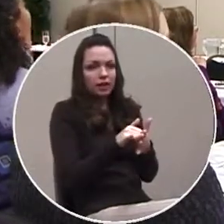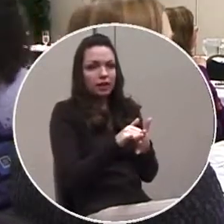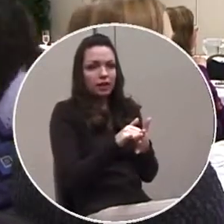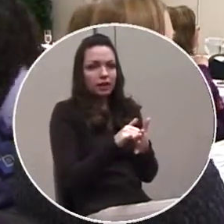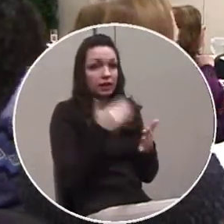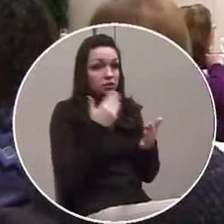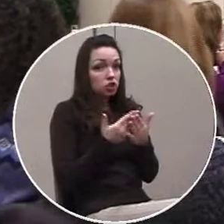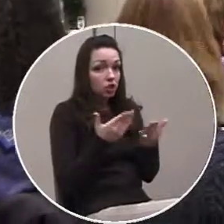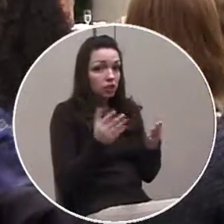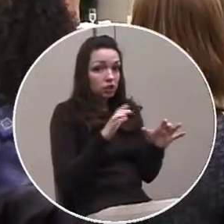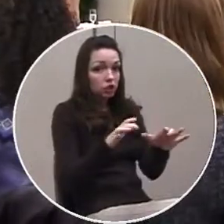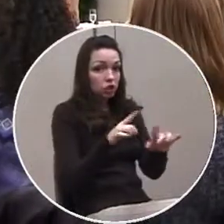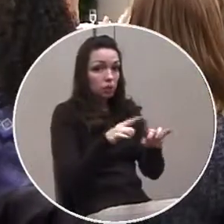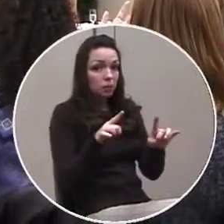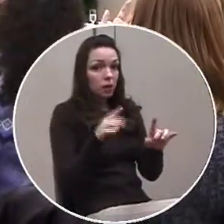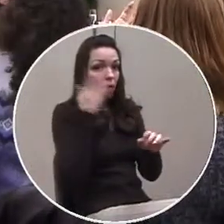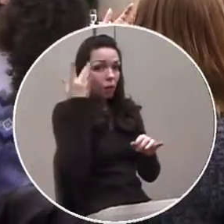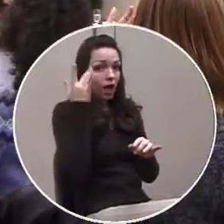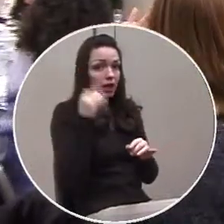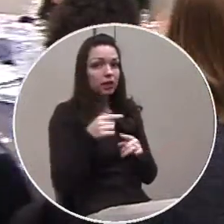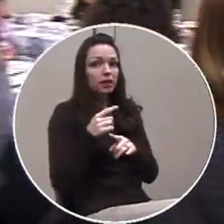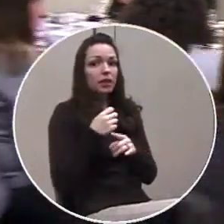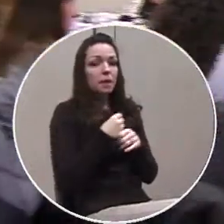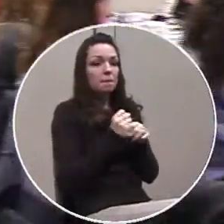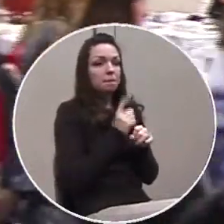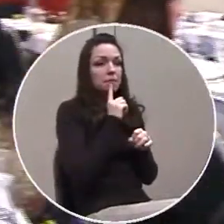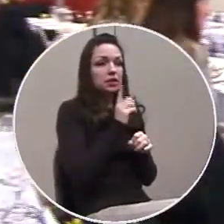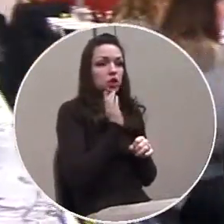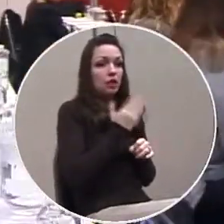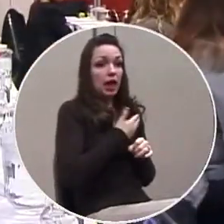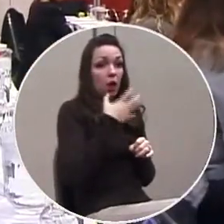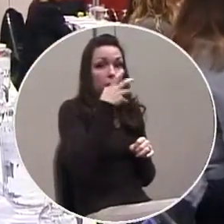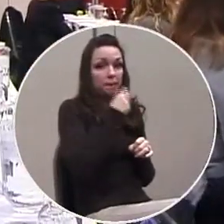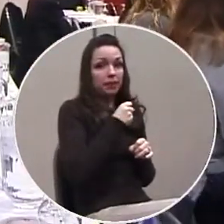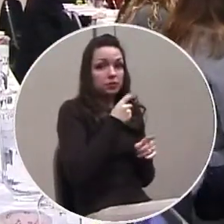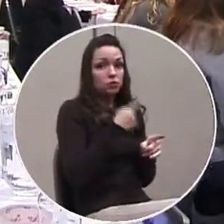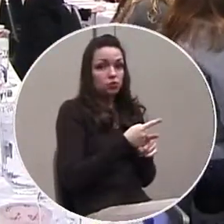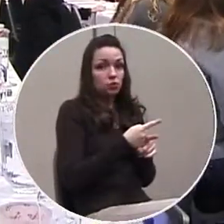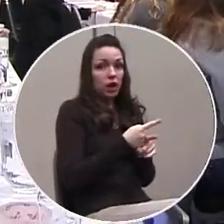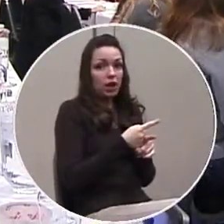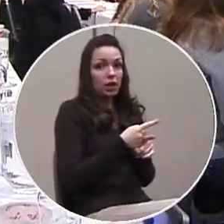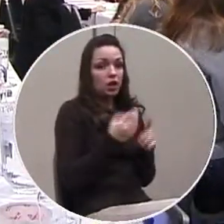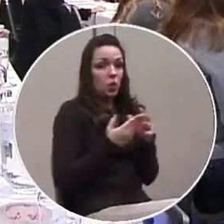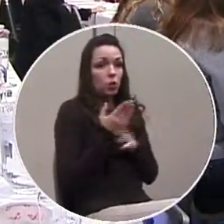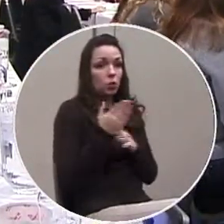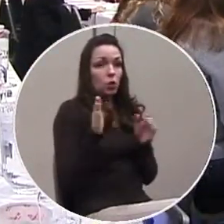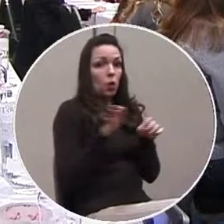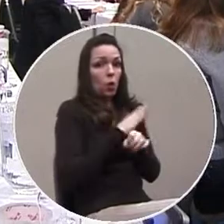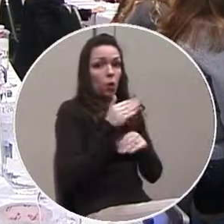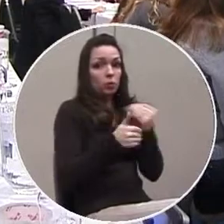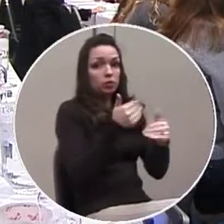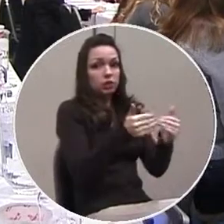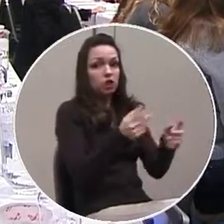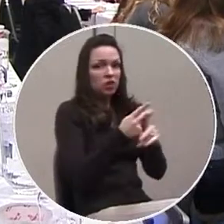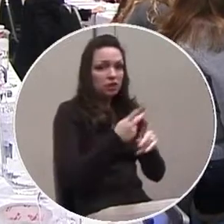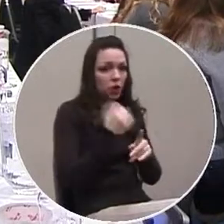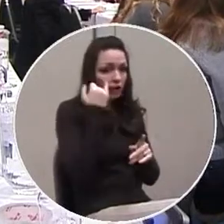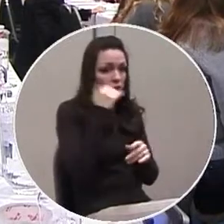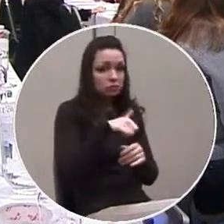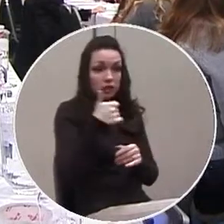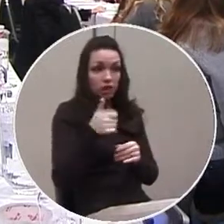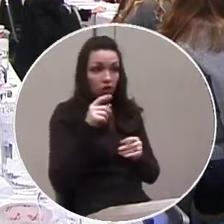why? What's that? To make sure that our hypothesis is right, or to go through the whole procedure to figure out if there was another cause,